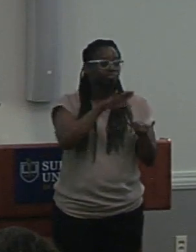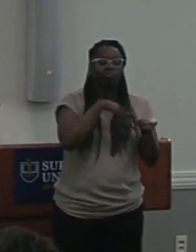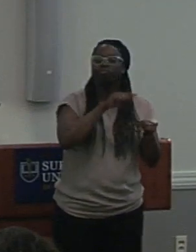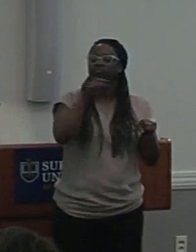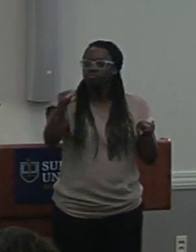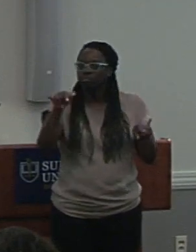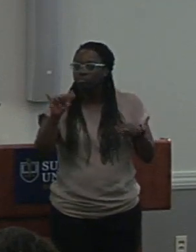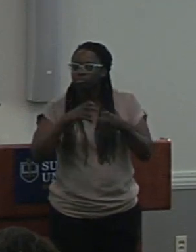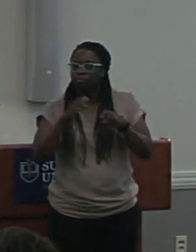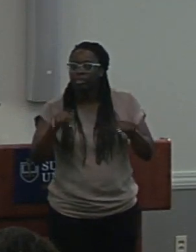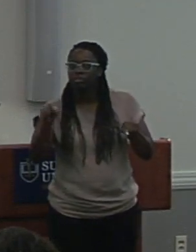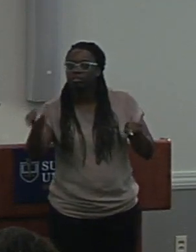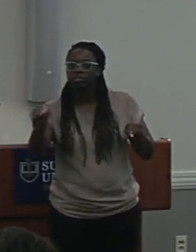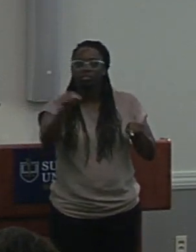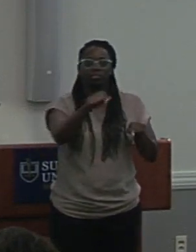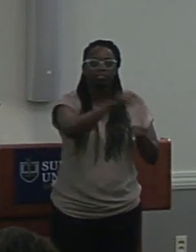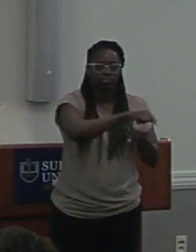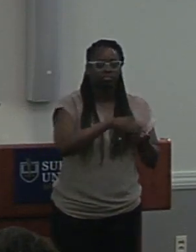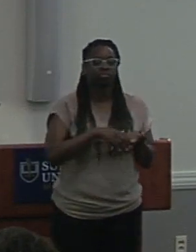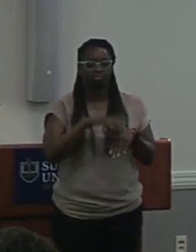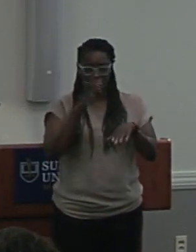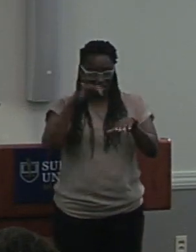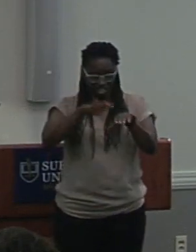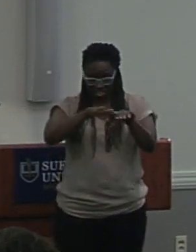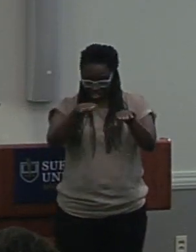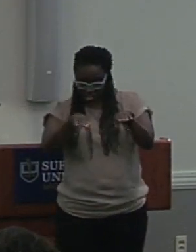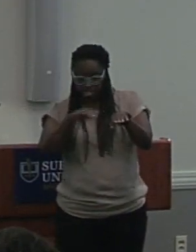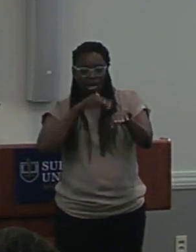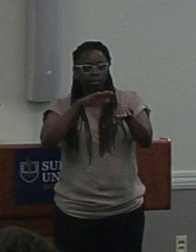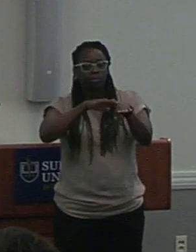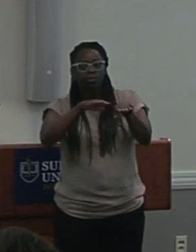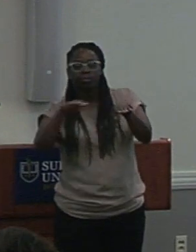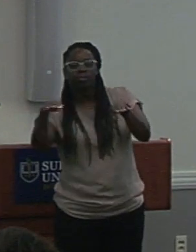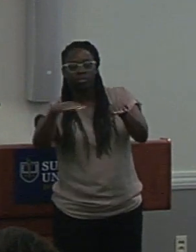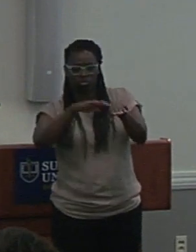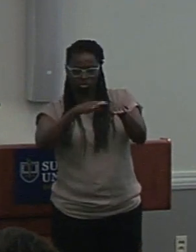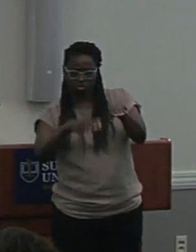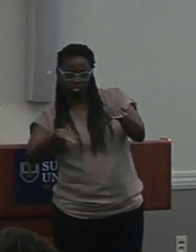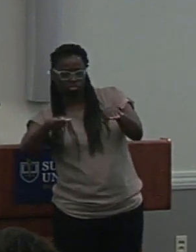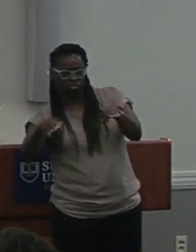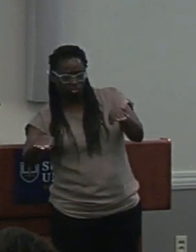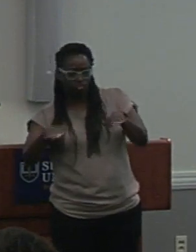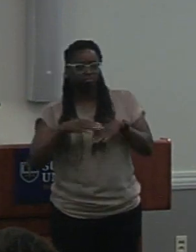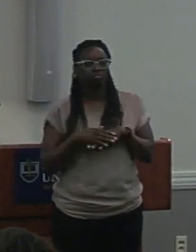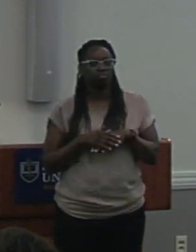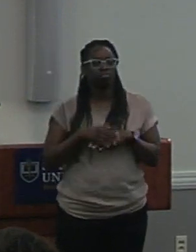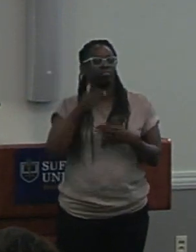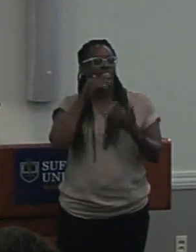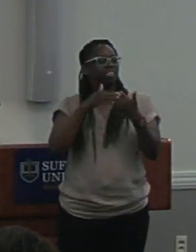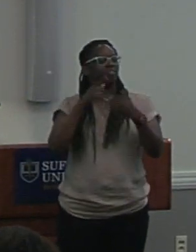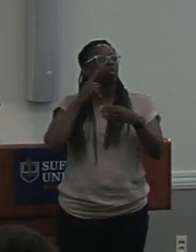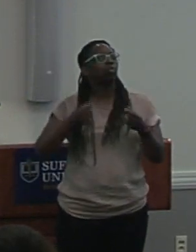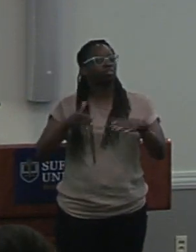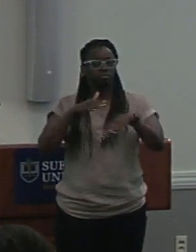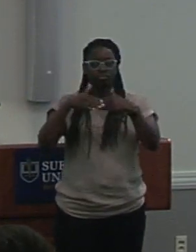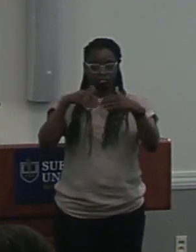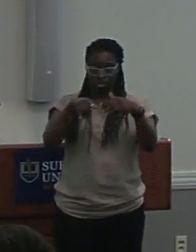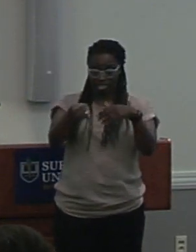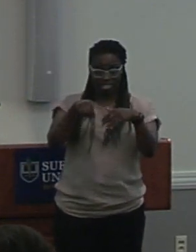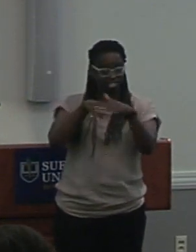the cuts in the road are just, it's supposed to be wheelchair and disability accessible, but